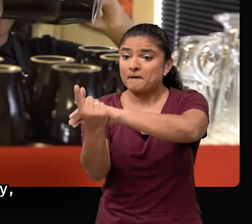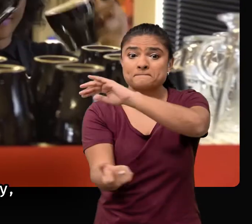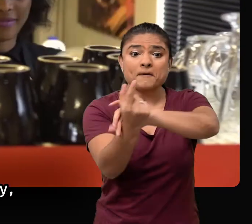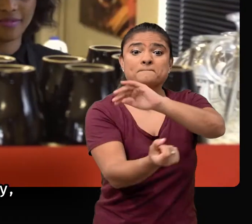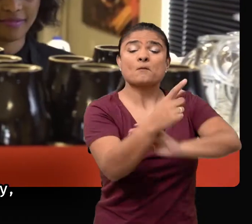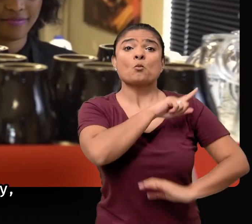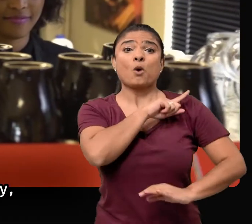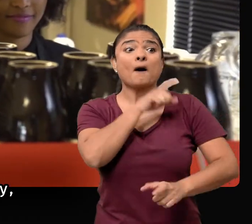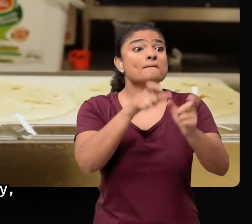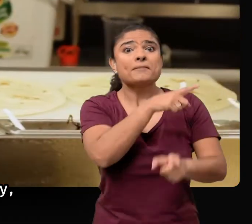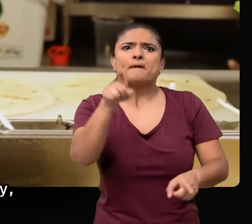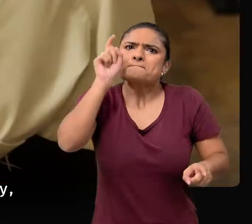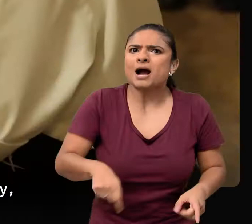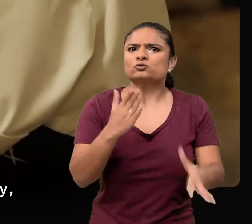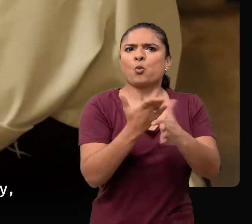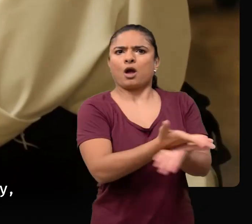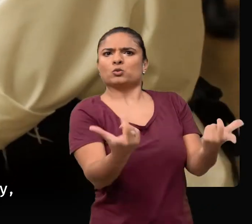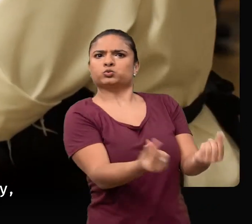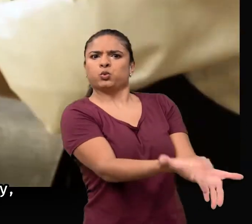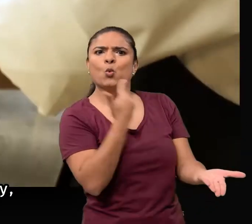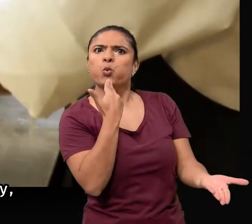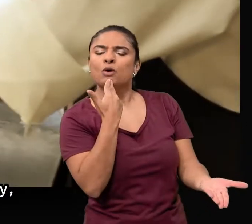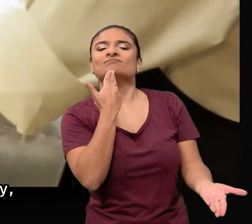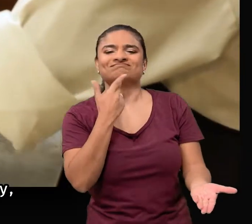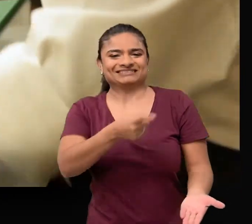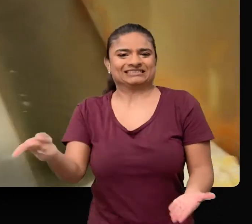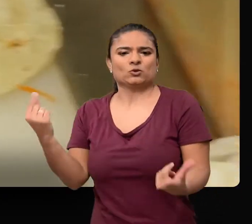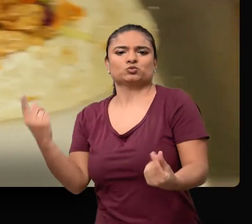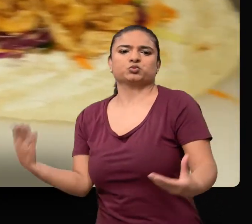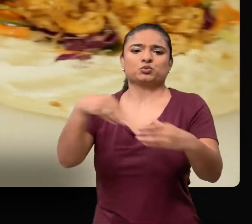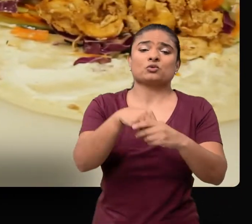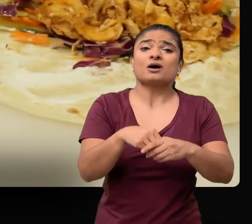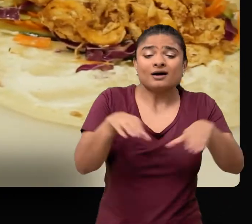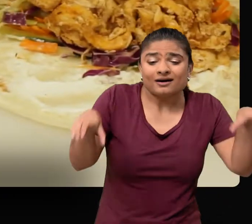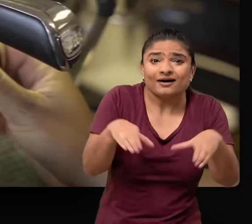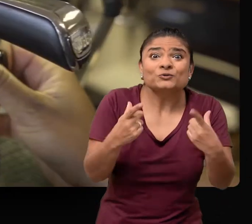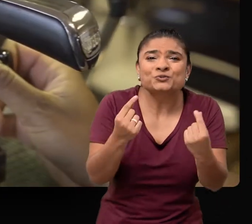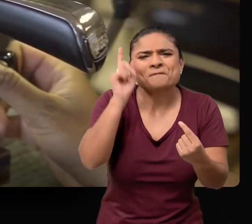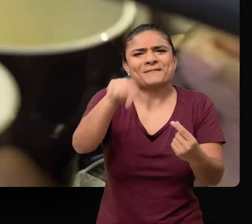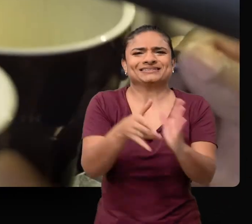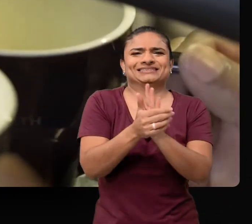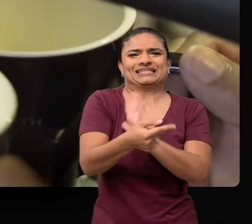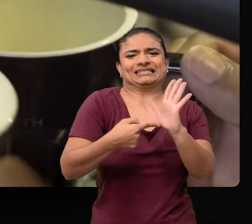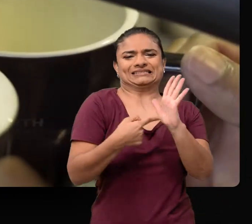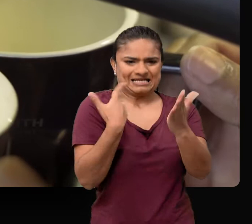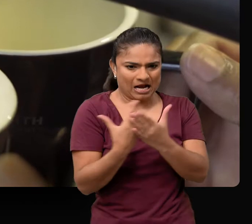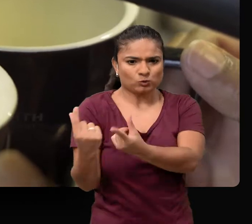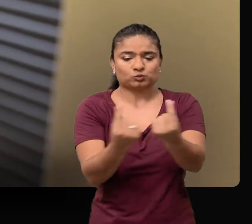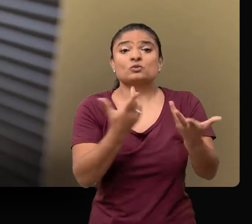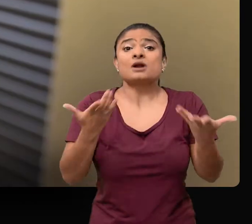job arises because somebody has to do a certain activity, and for that activity you generally need a